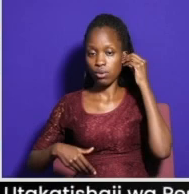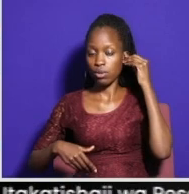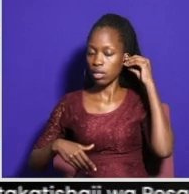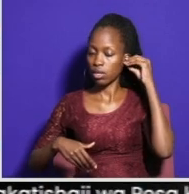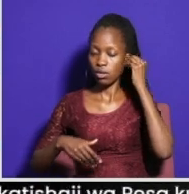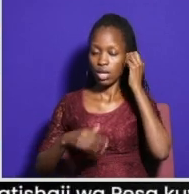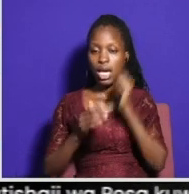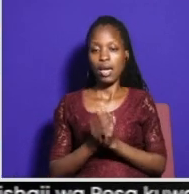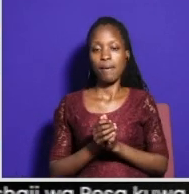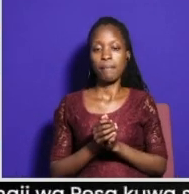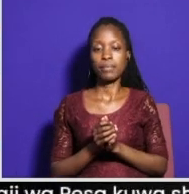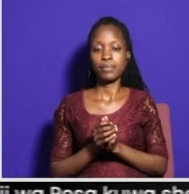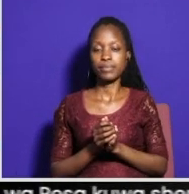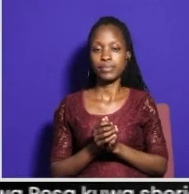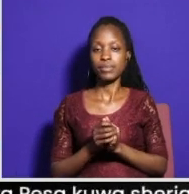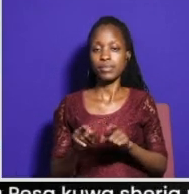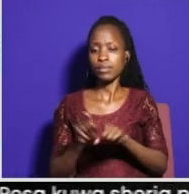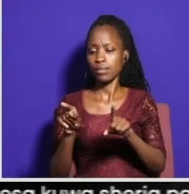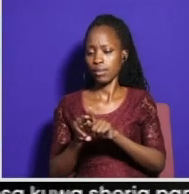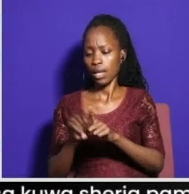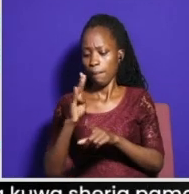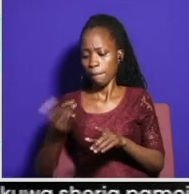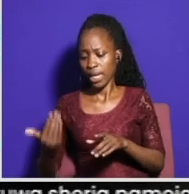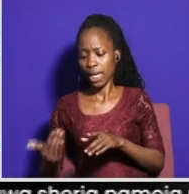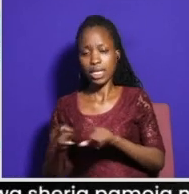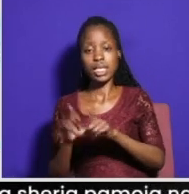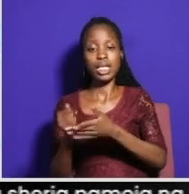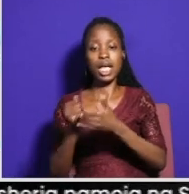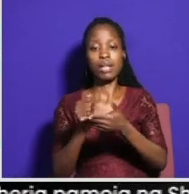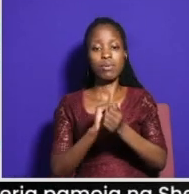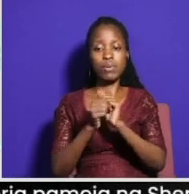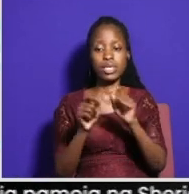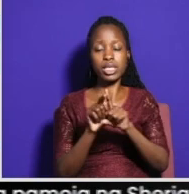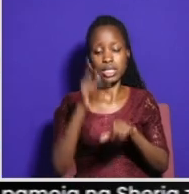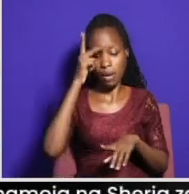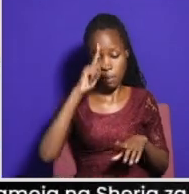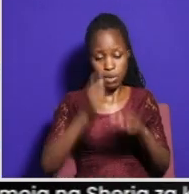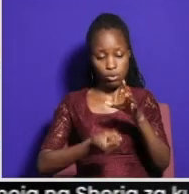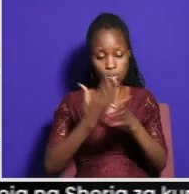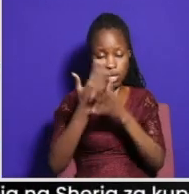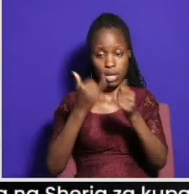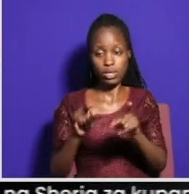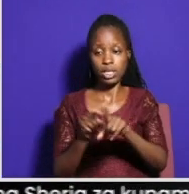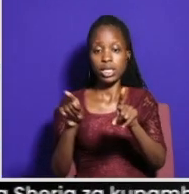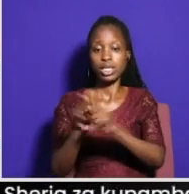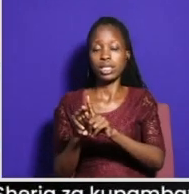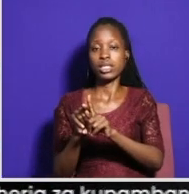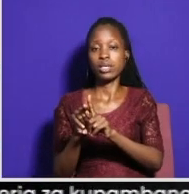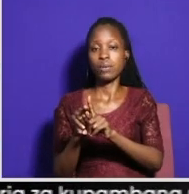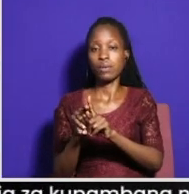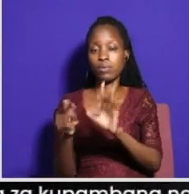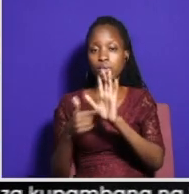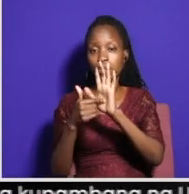but a catalyst also of transformation. The policies crafted now are going to determine the world we, the